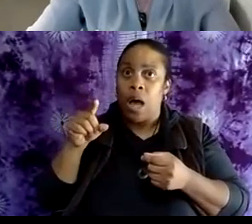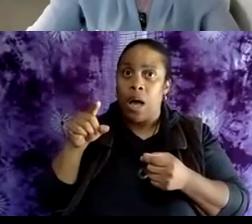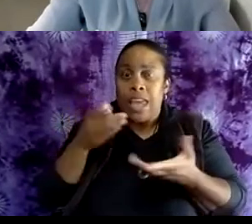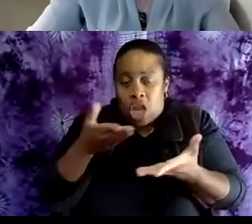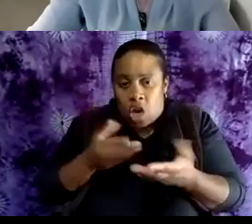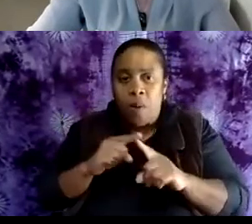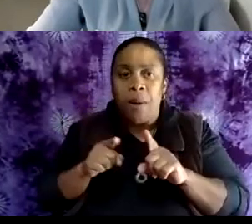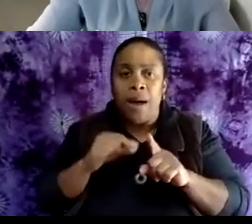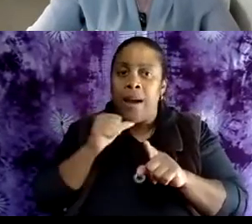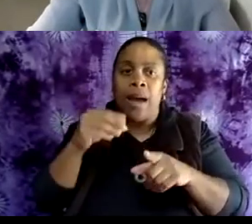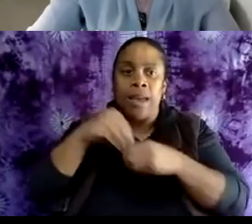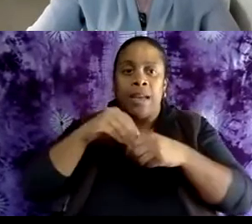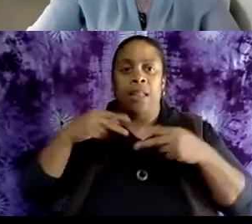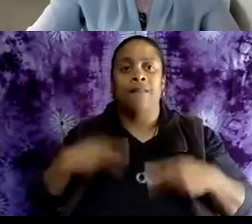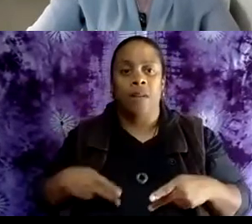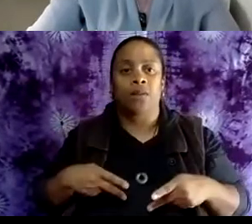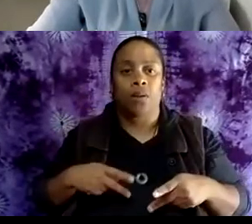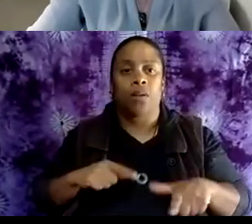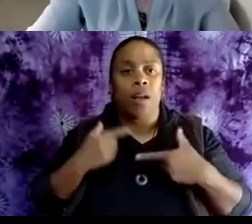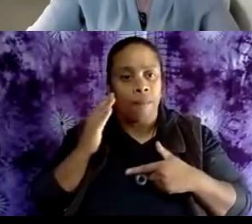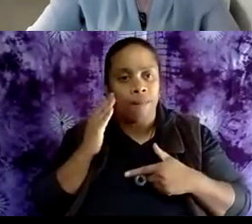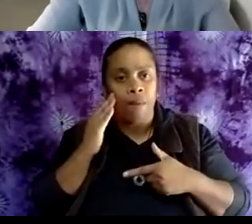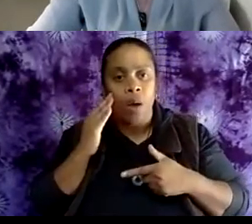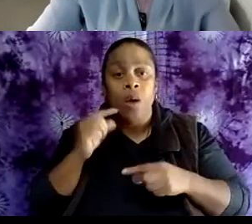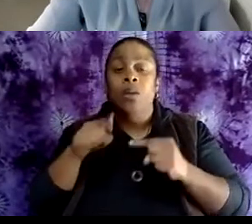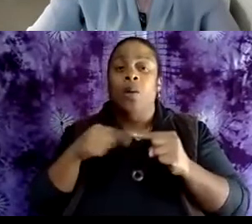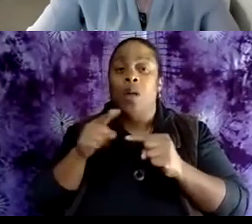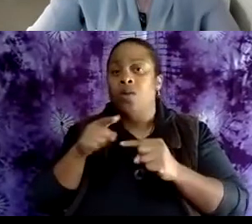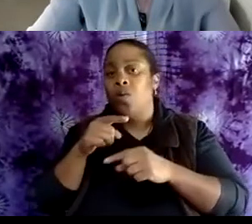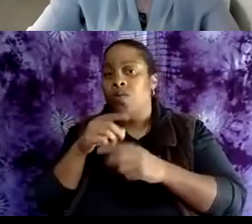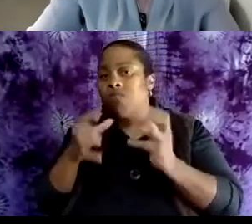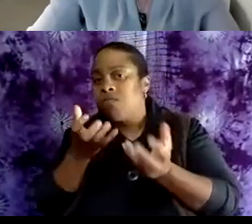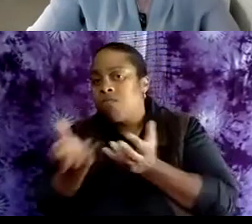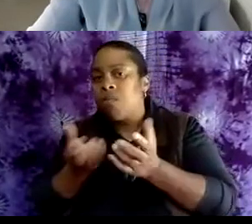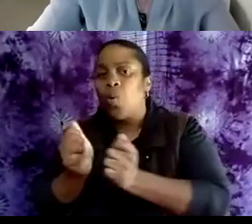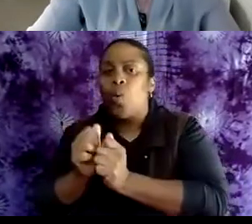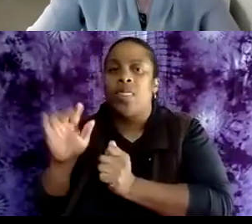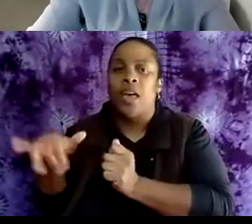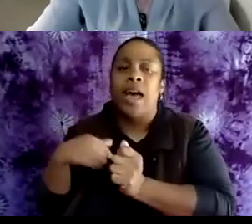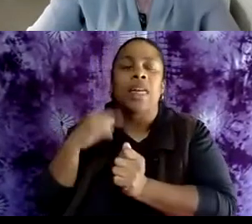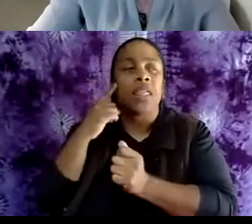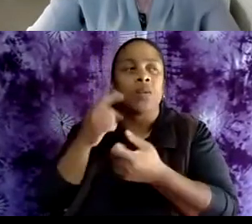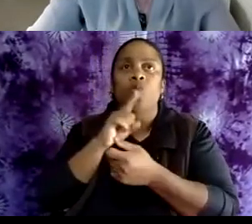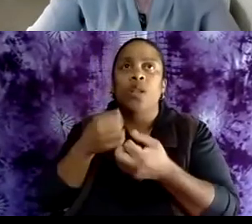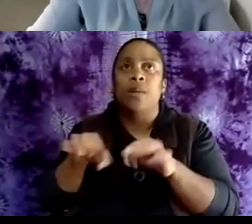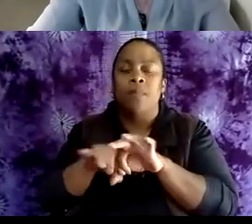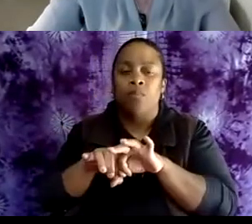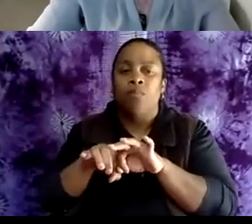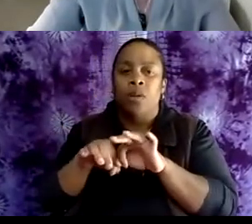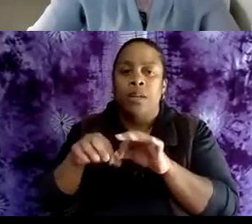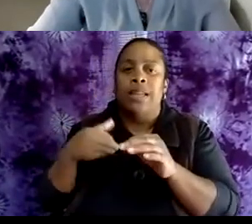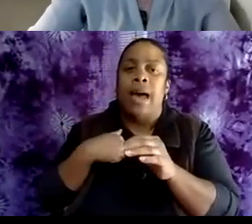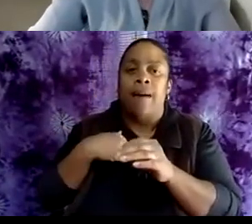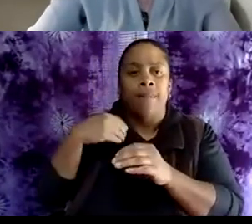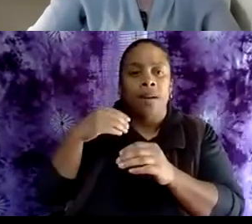the common, ordinary physical matter. When you're dealing with that, I think it's very important to practice psychic protection